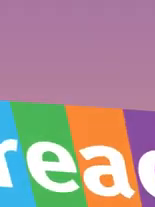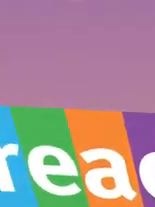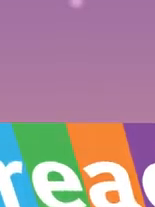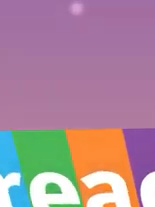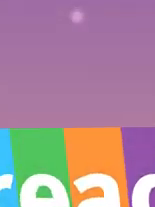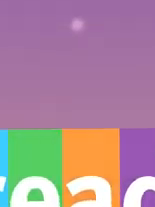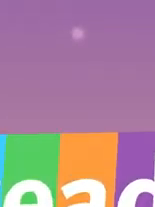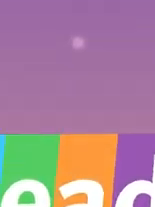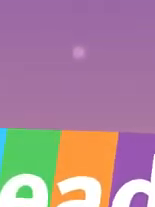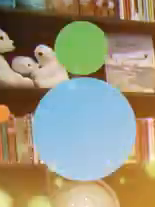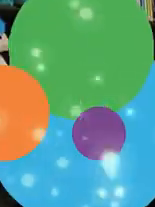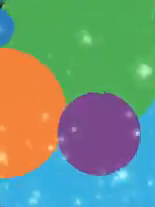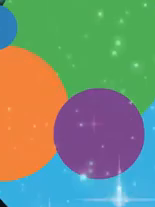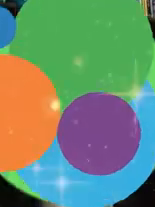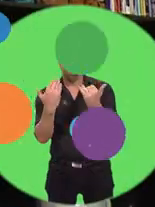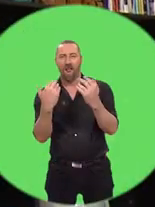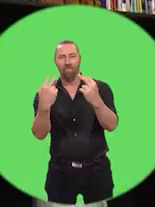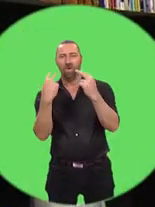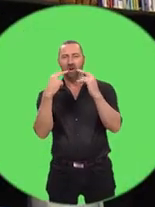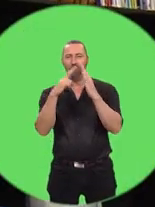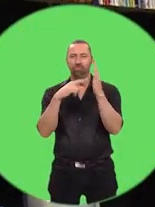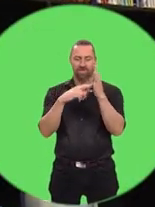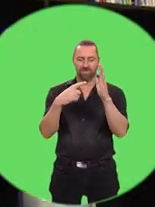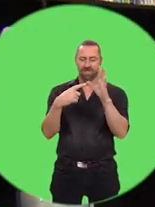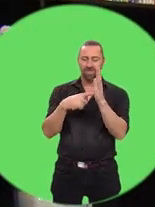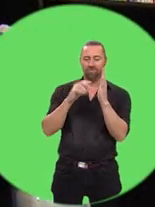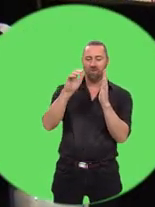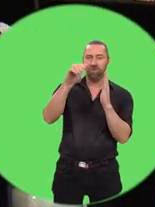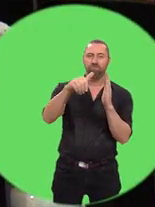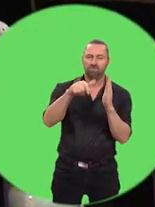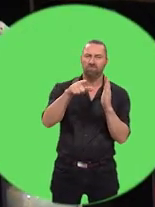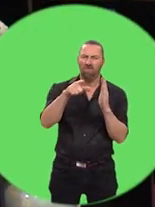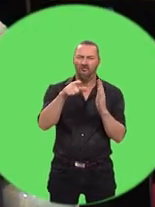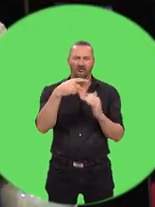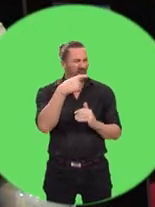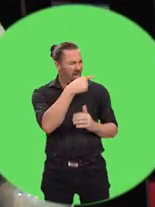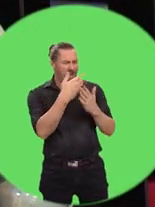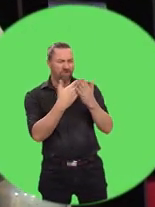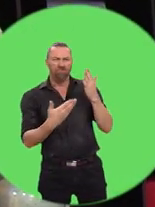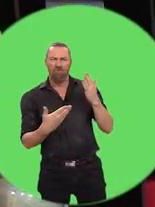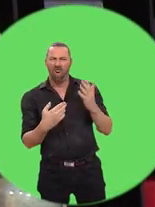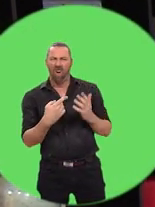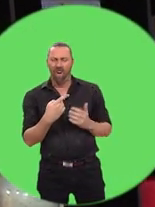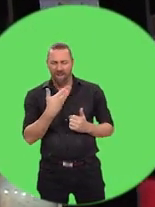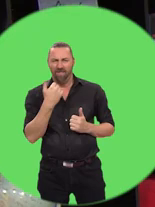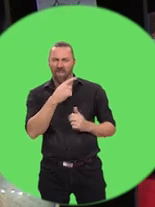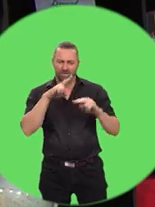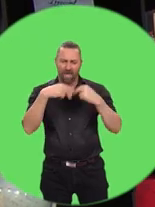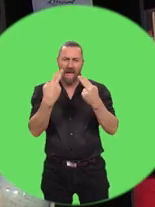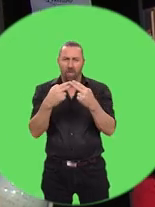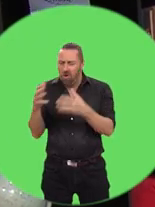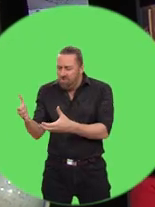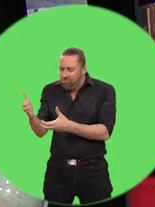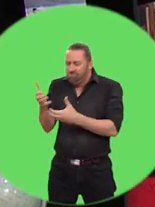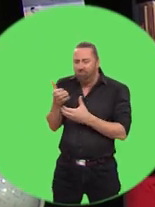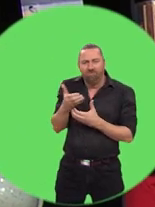Reading at Home TV. Welcome back to Reading at Home. Wasn't it nice of the family in this story to take in lost